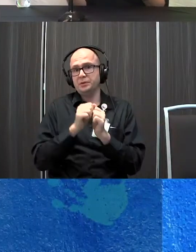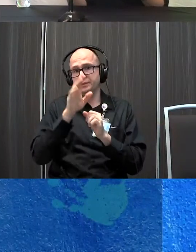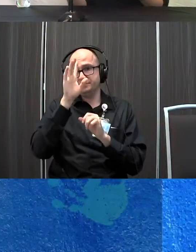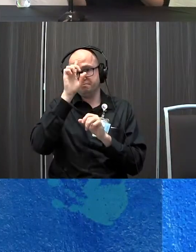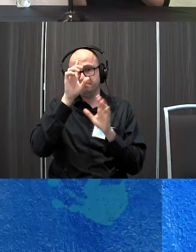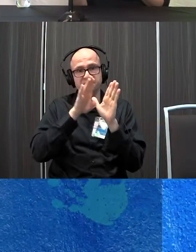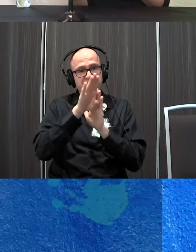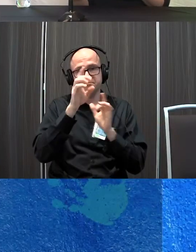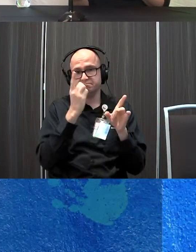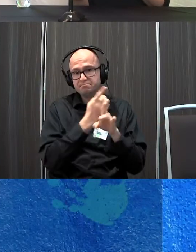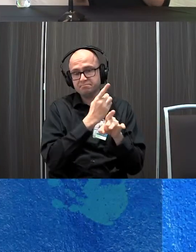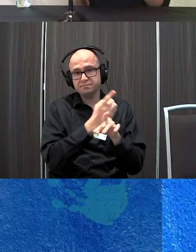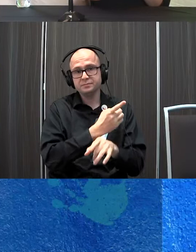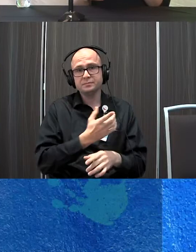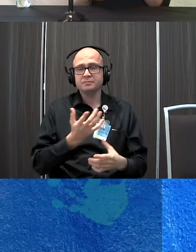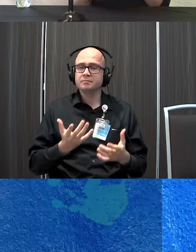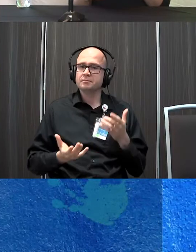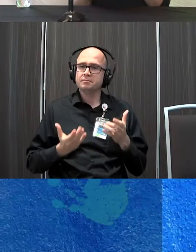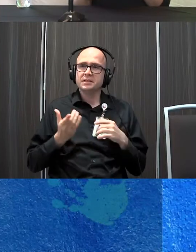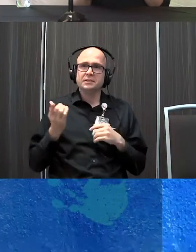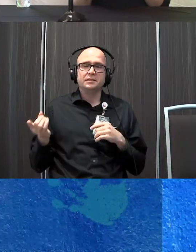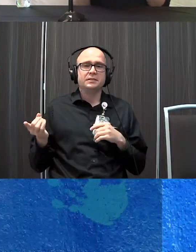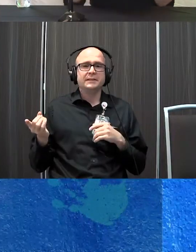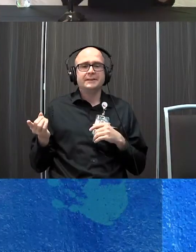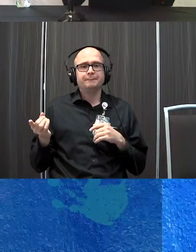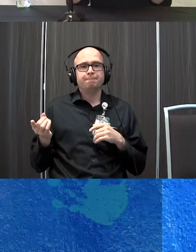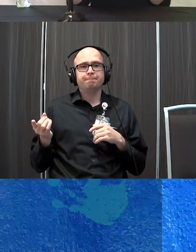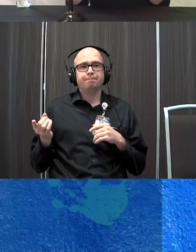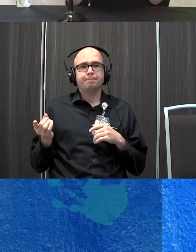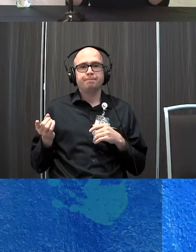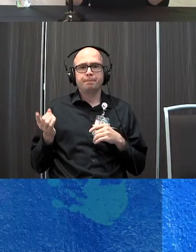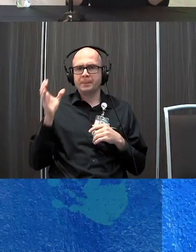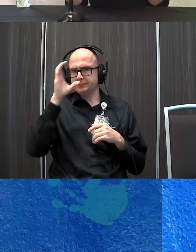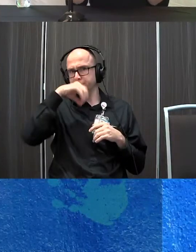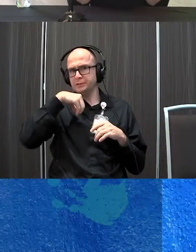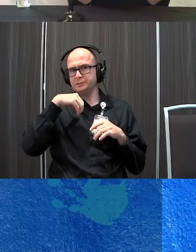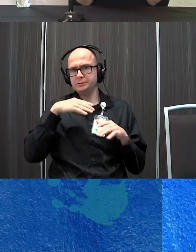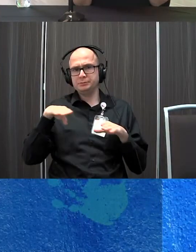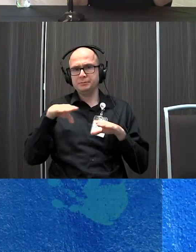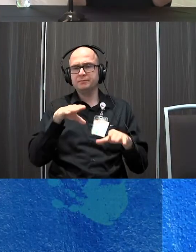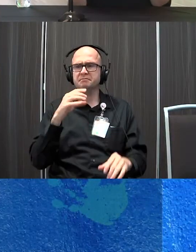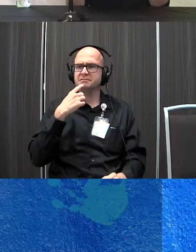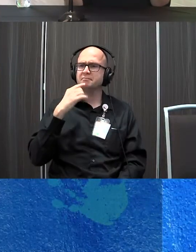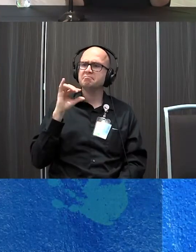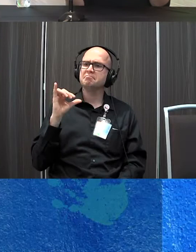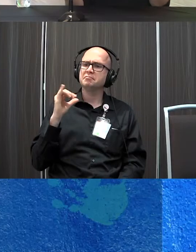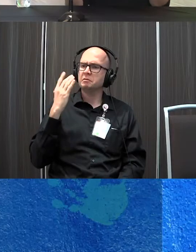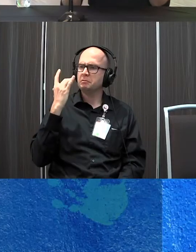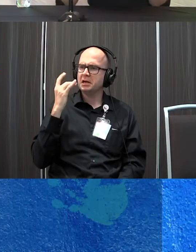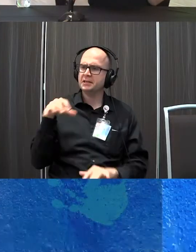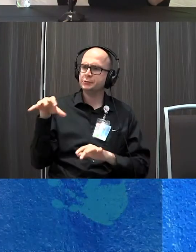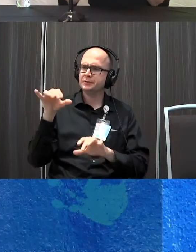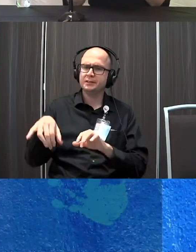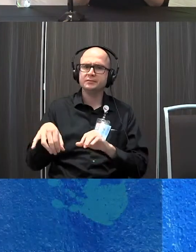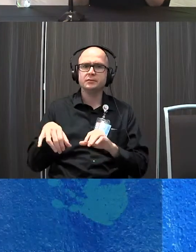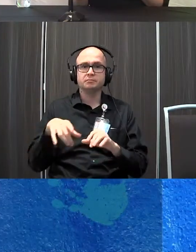senses. So they might be doing some atypical behaviors that we might say, like, oh, why are you doing that? But it's